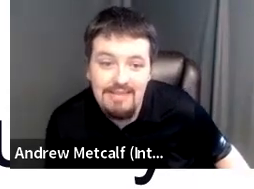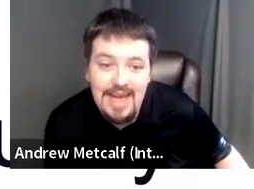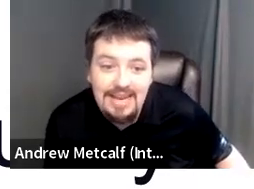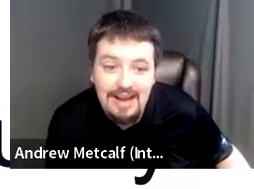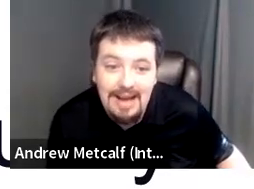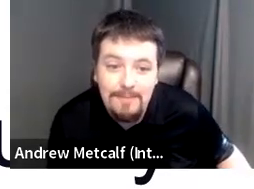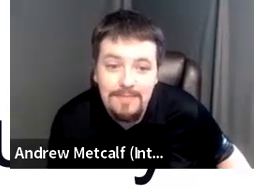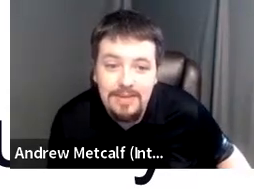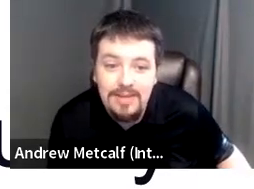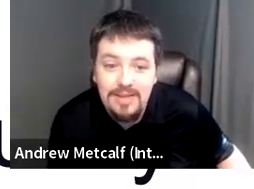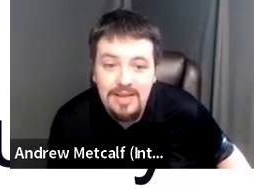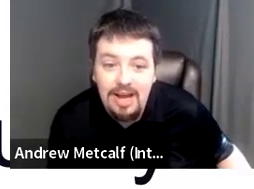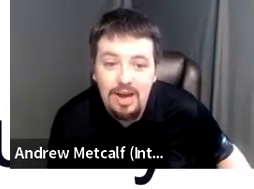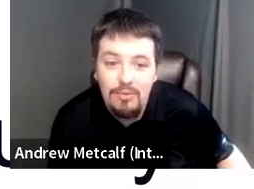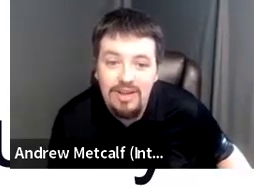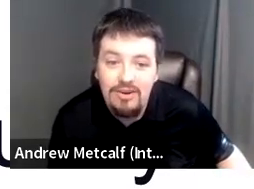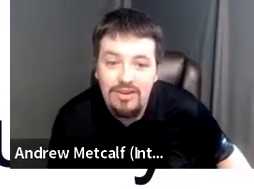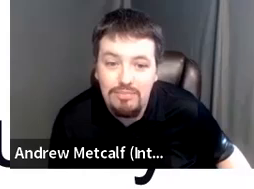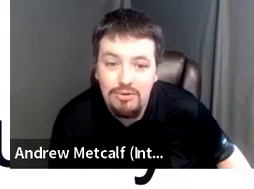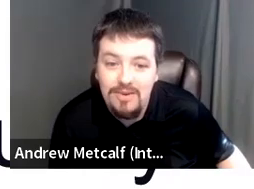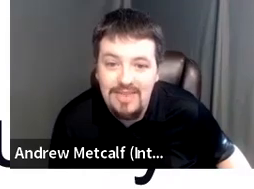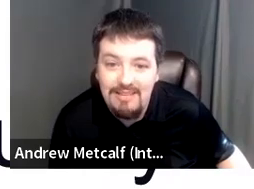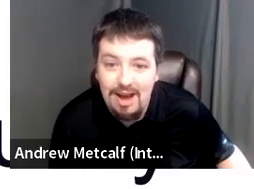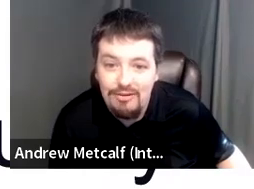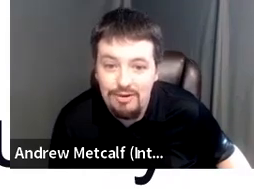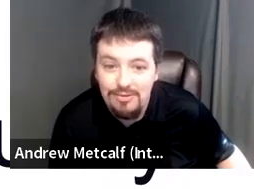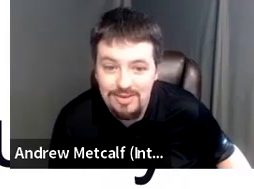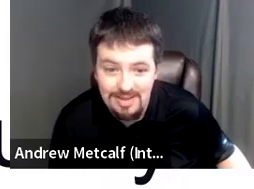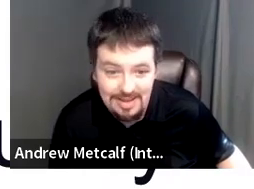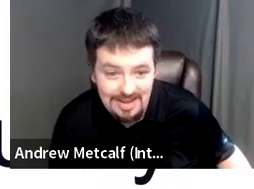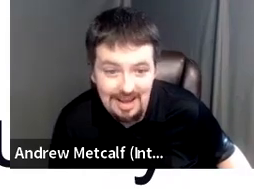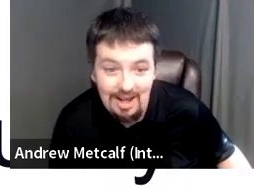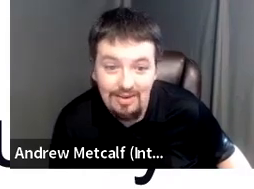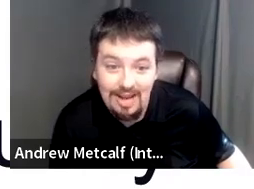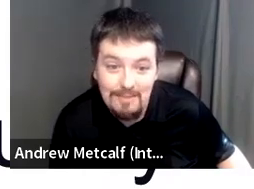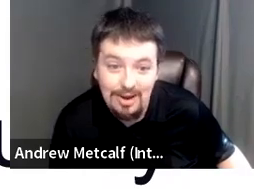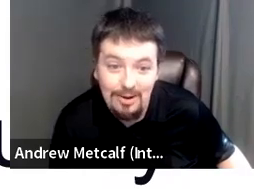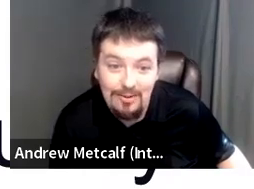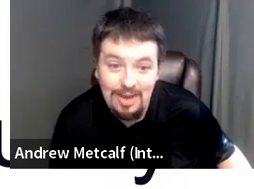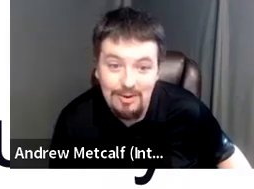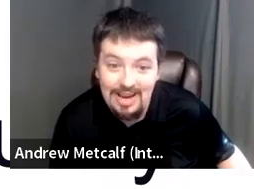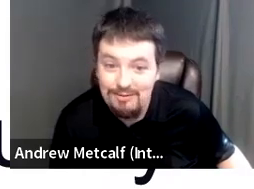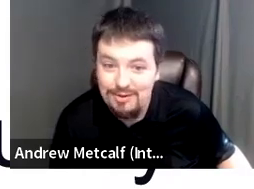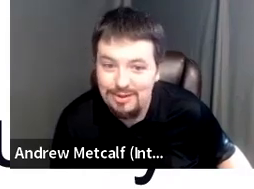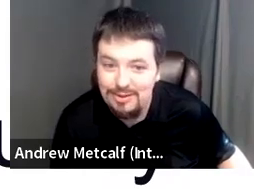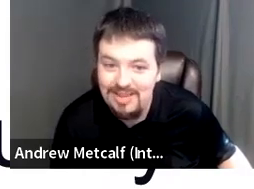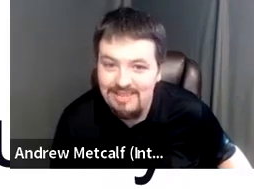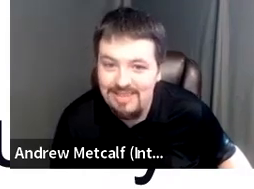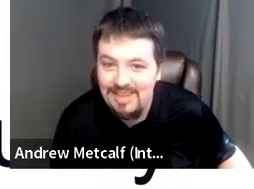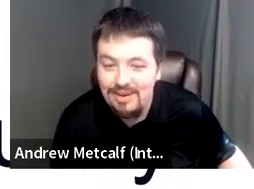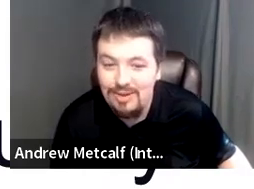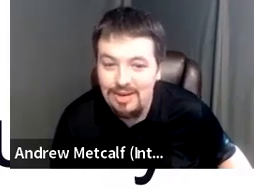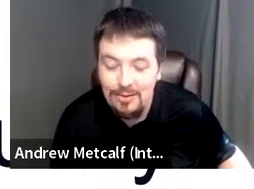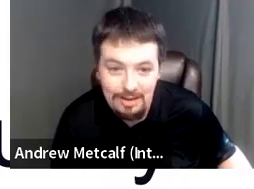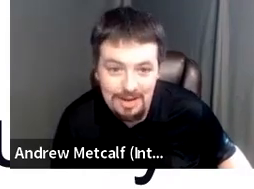And since that time, research has proven that that's not true. A long time ago, they were kind of clueless